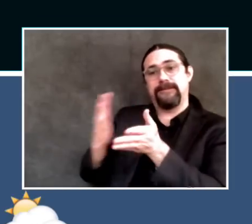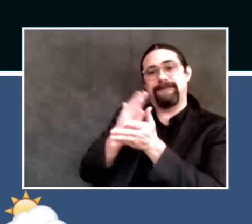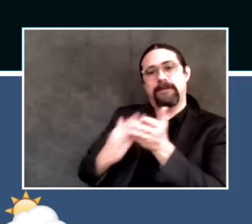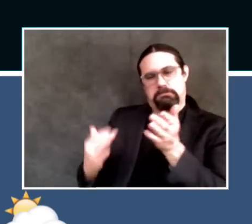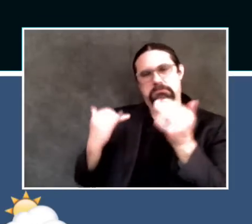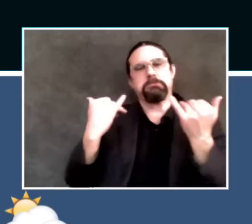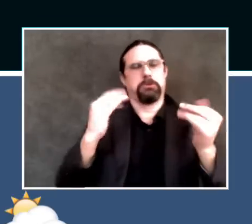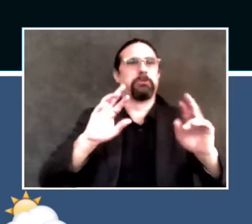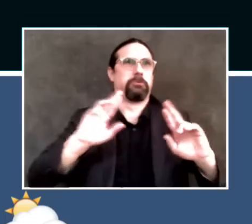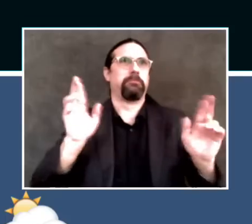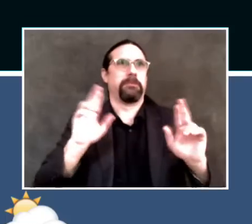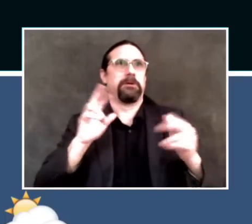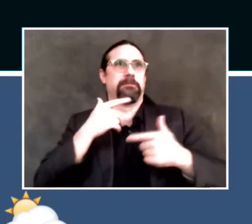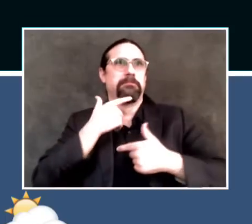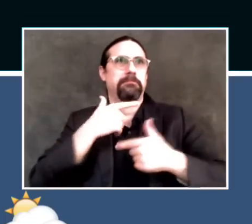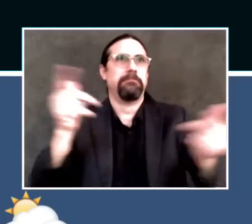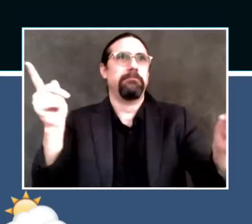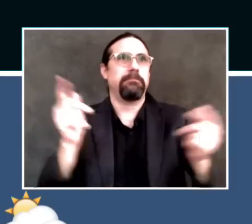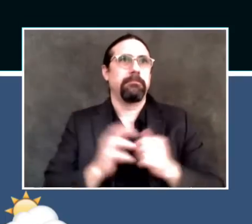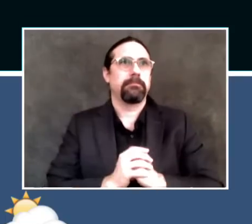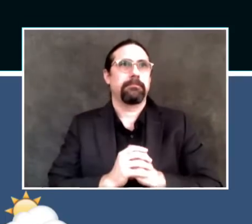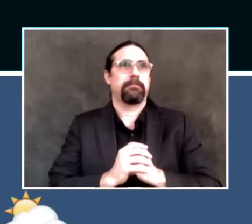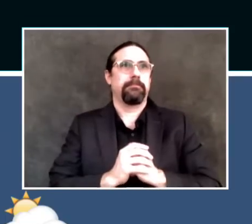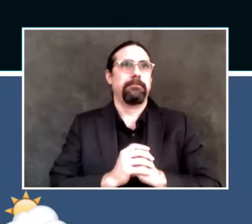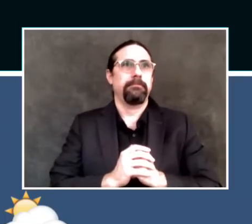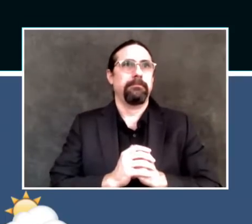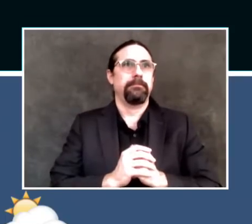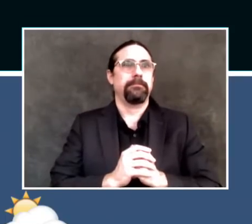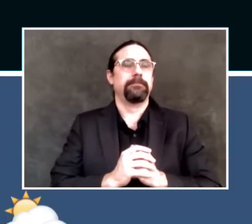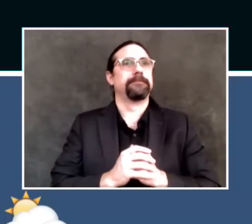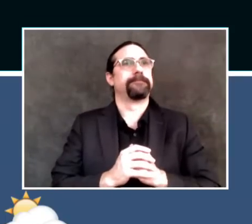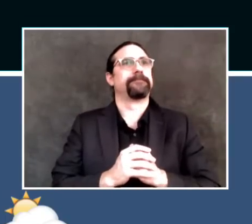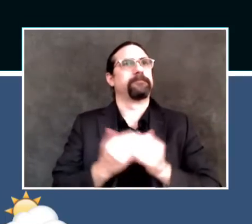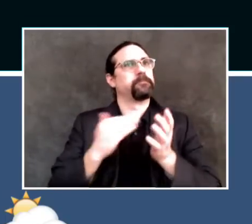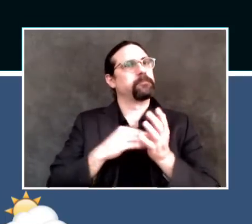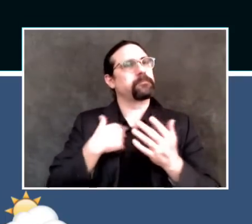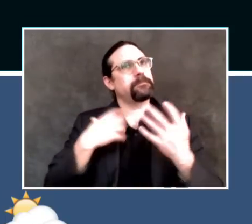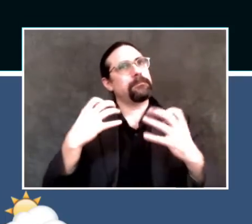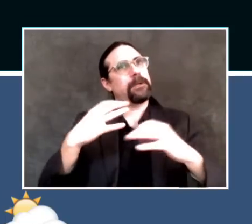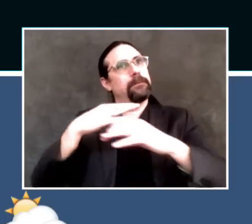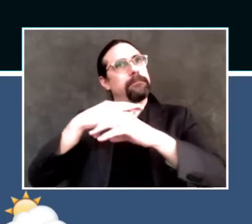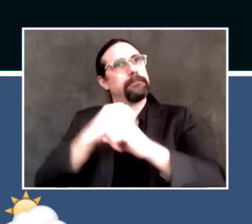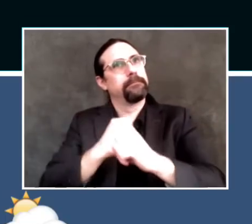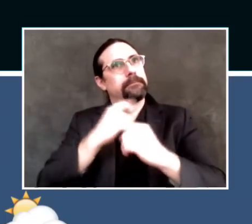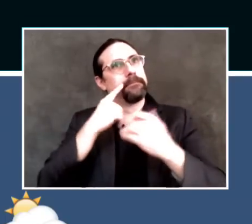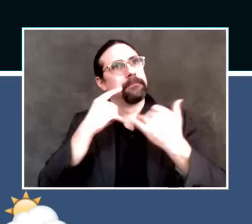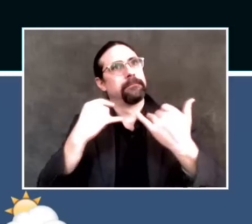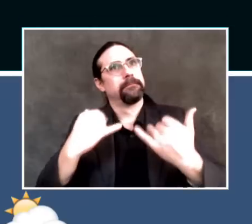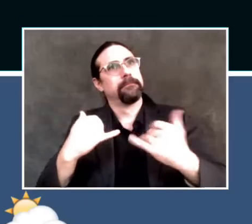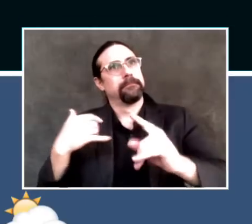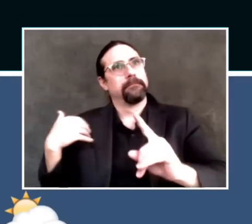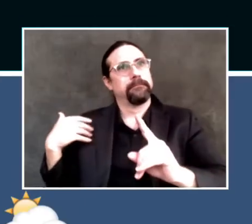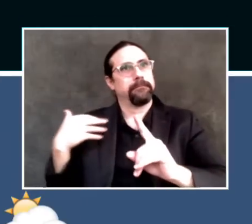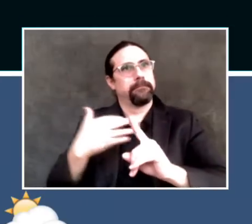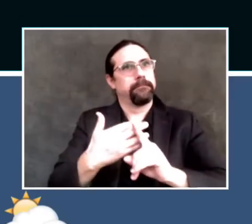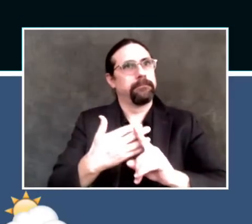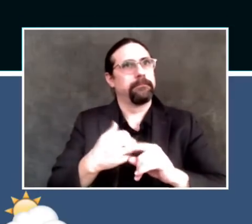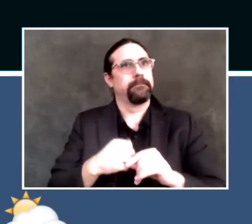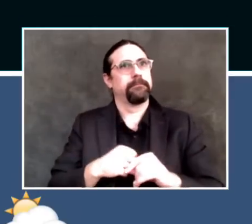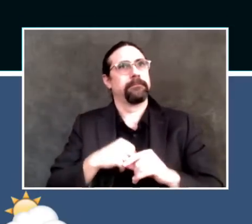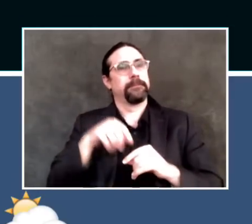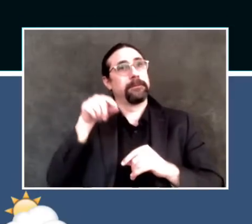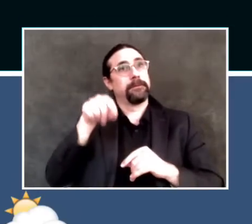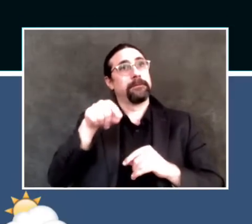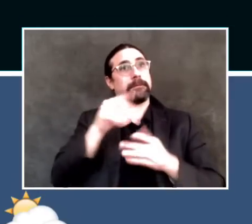first phase that we're experiencing widespread transmission. What it means, you're seeing constantly new cases, regularly,